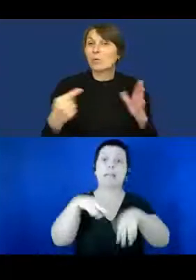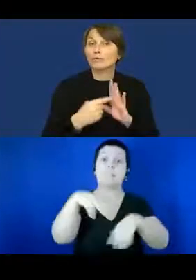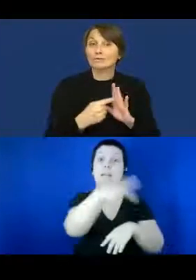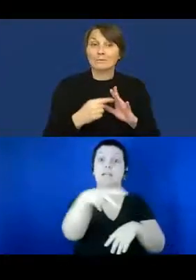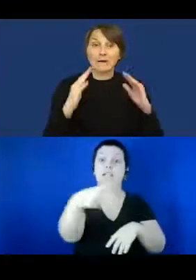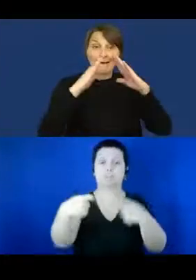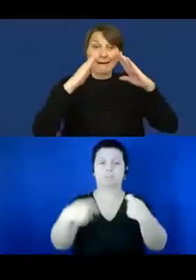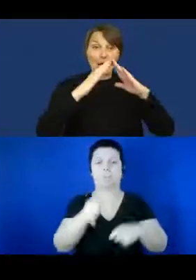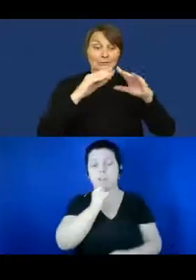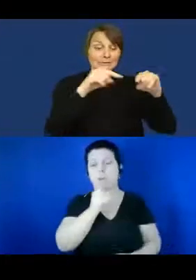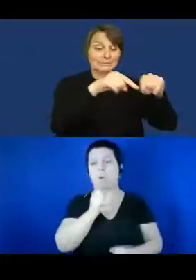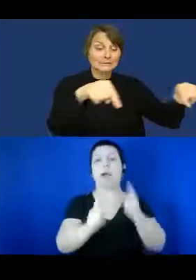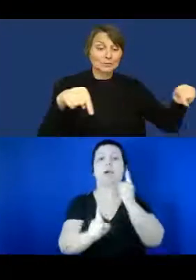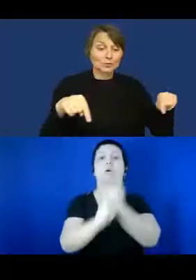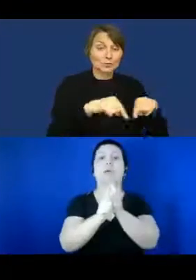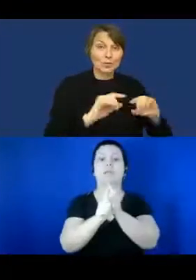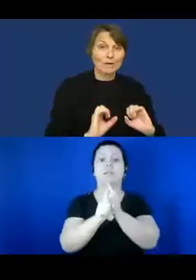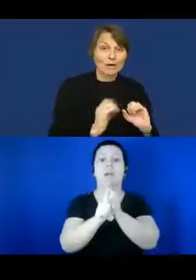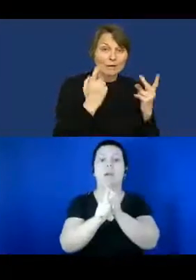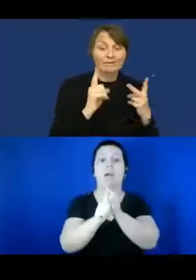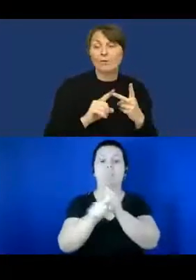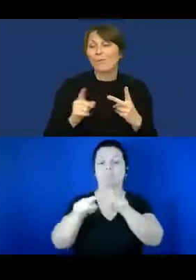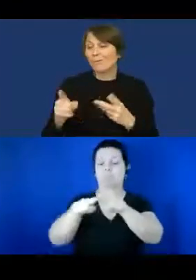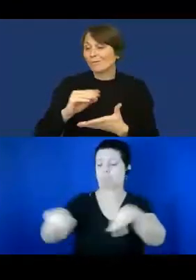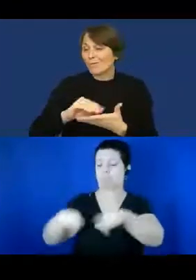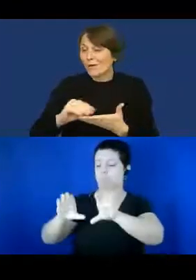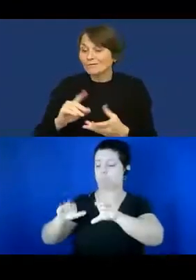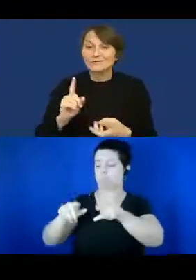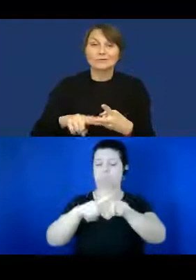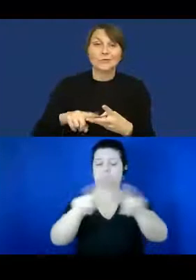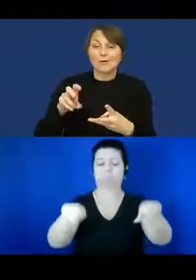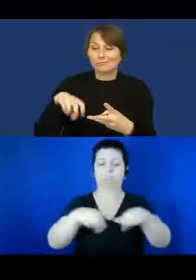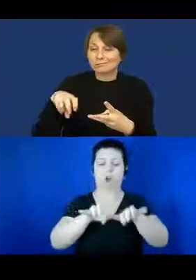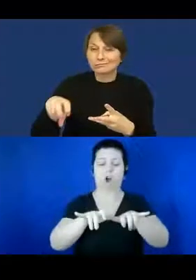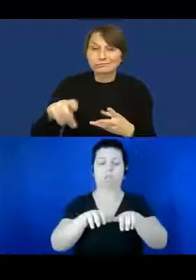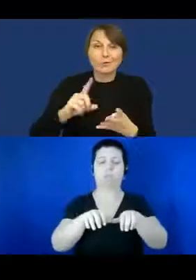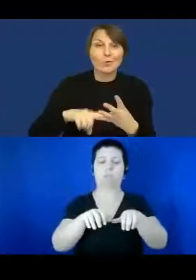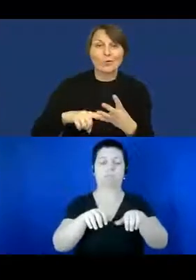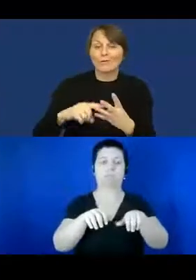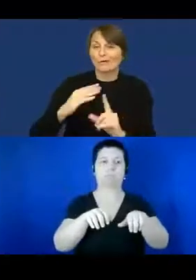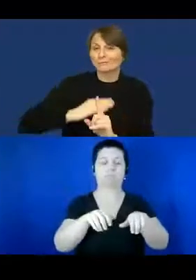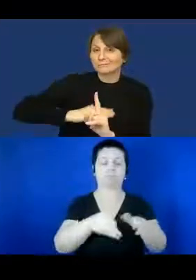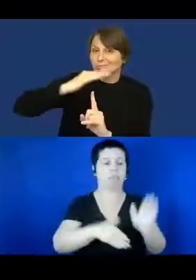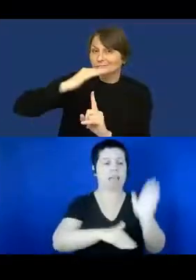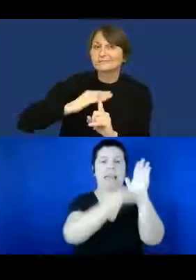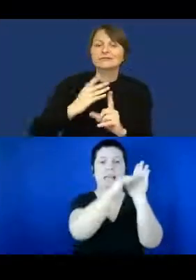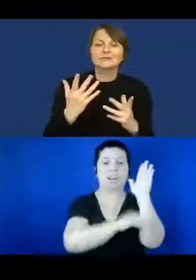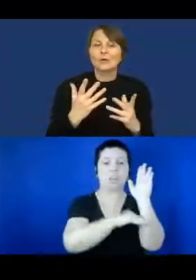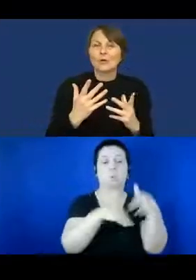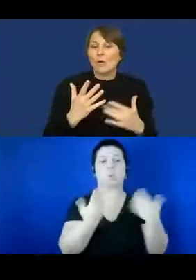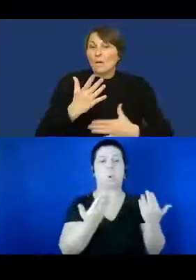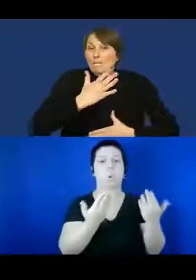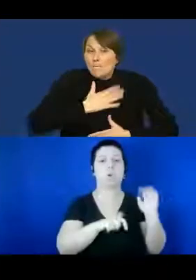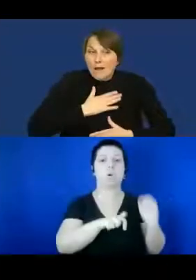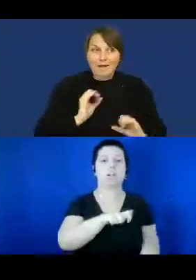office, conference room, a corridor, an elevator, staircase, and so forth. Or maybe a case of recognizing my living room,